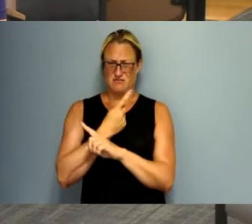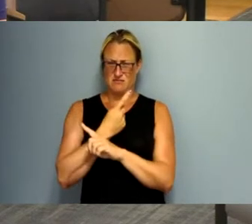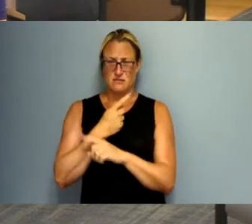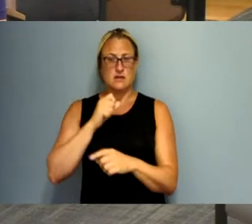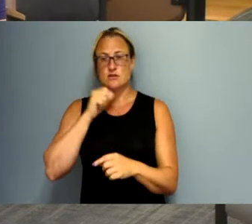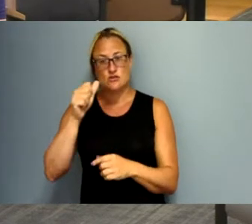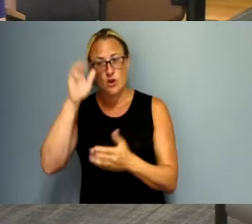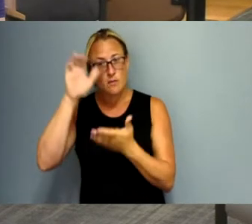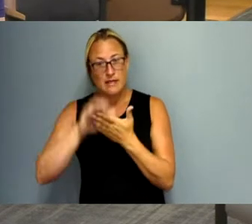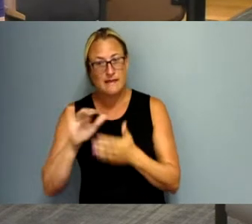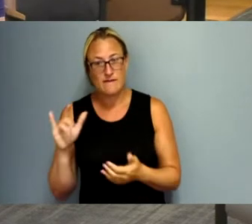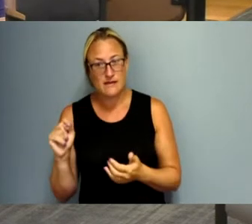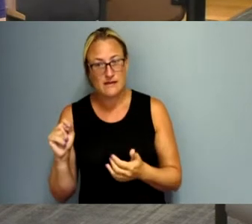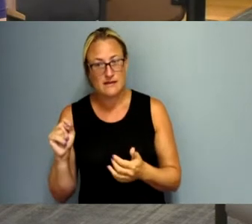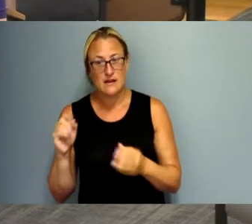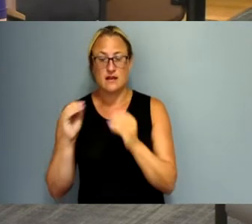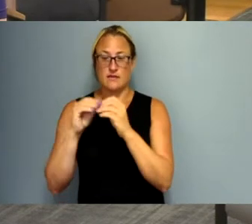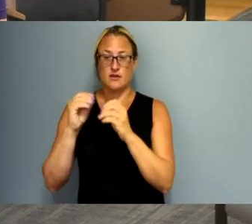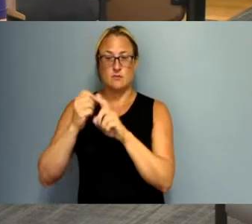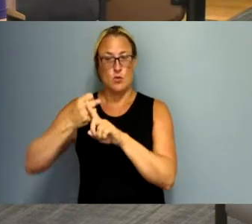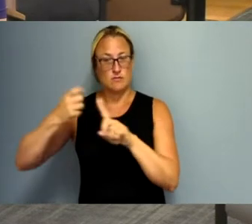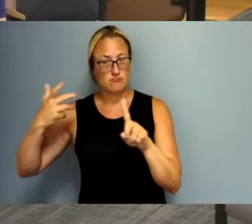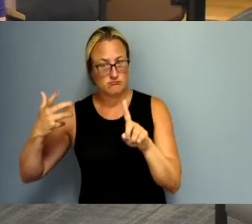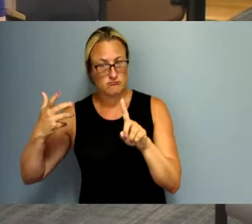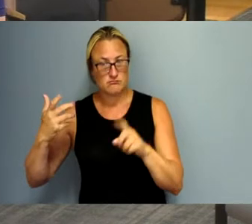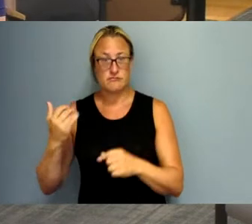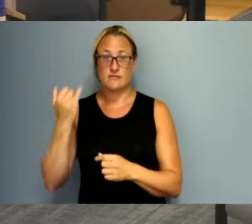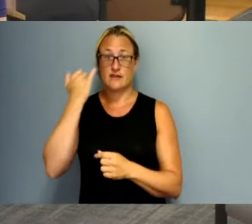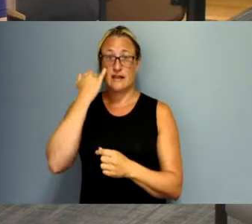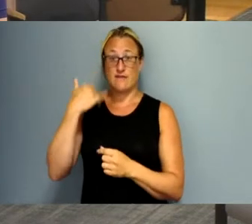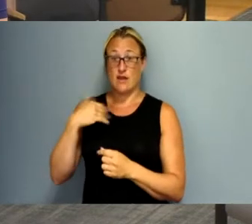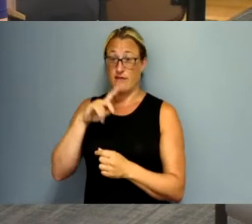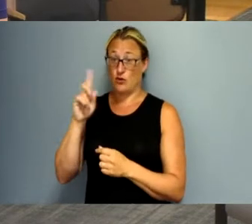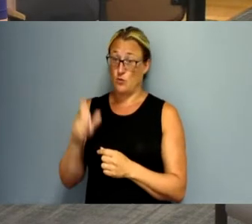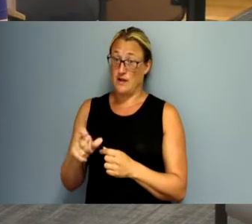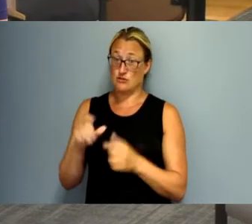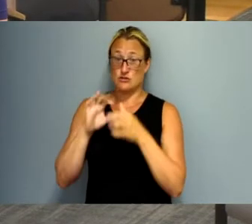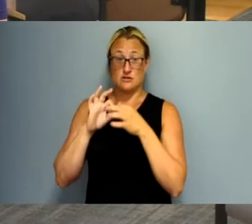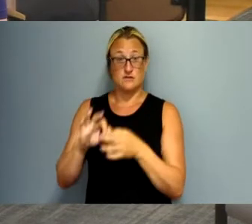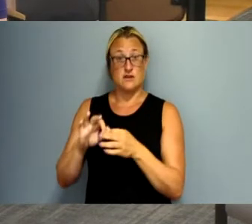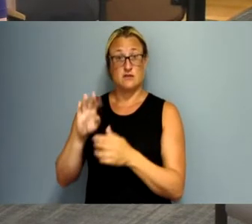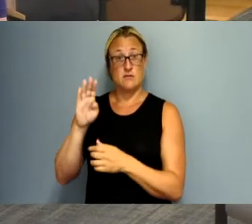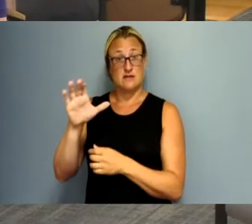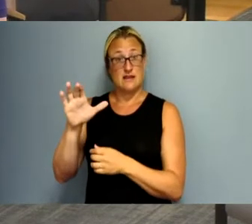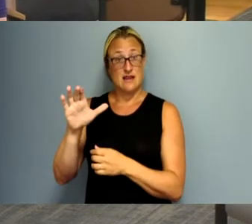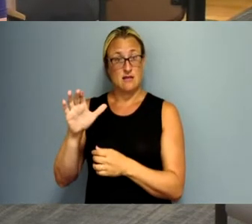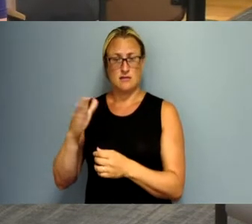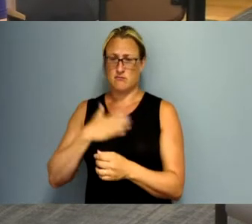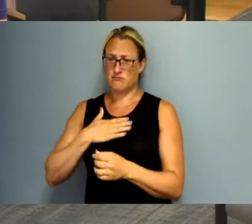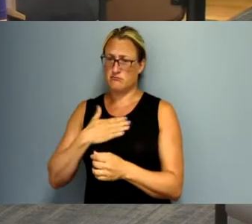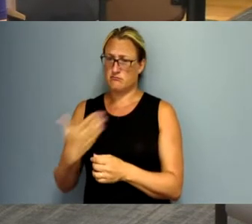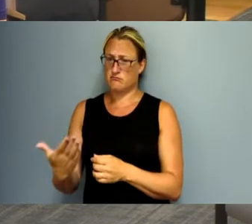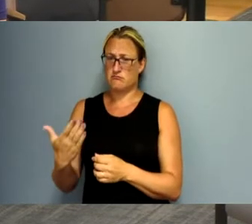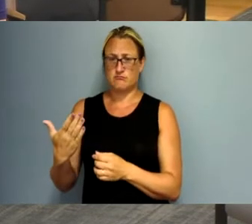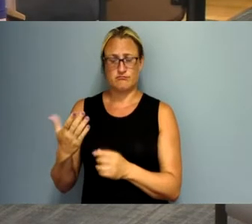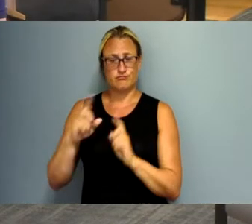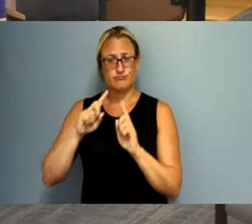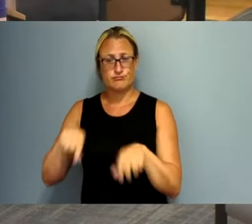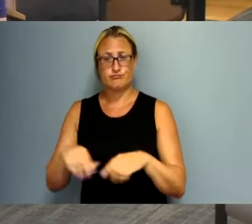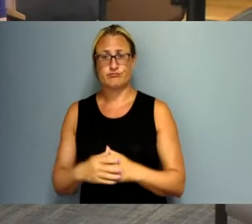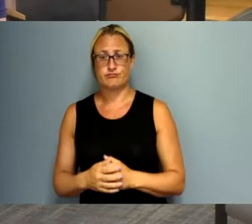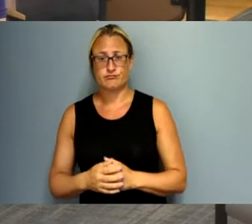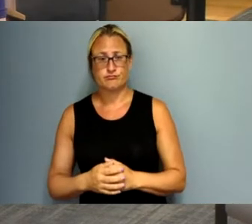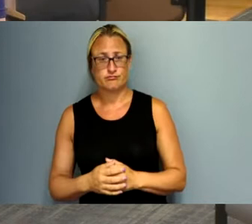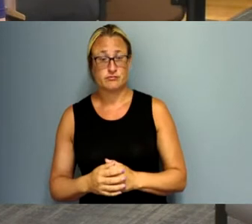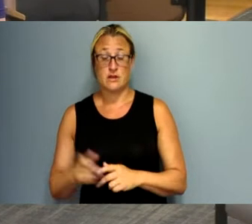it. There's more to it. If you have a question and it has to do with the county, we're happy to ask about that. When people do that,